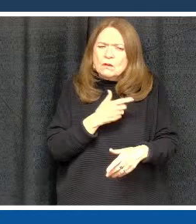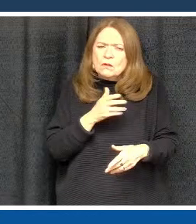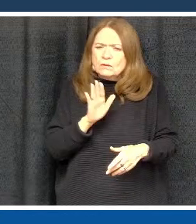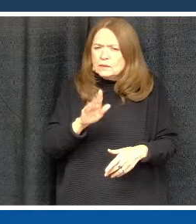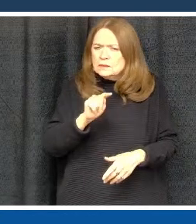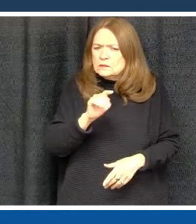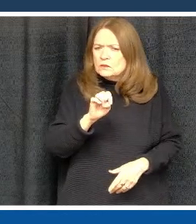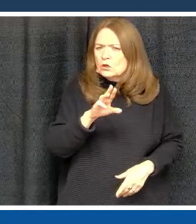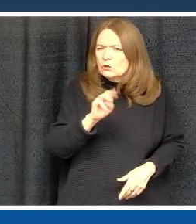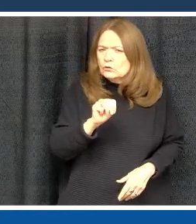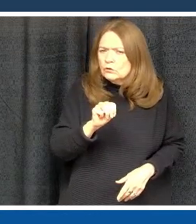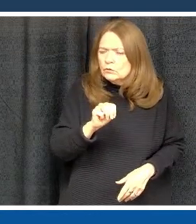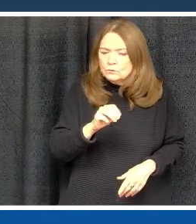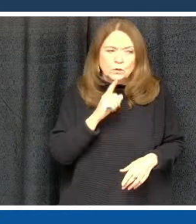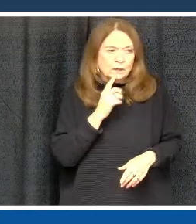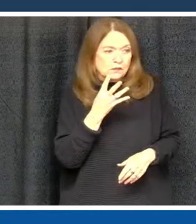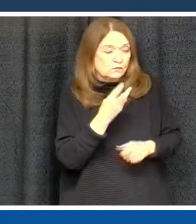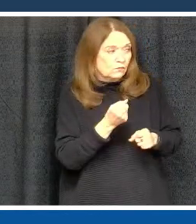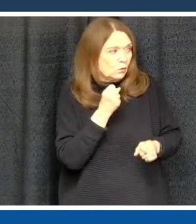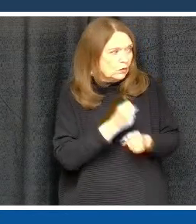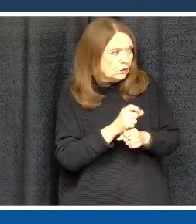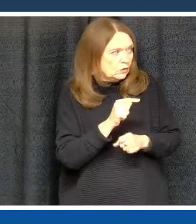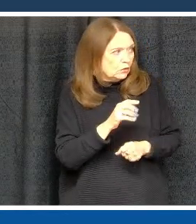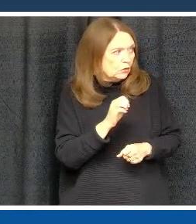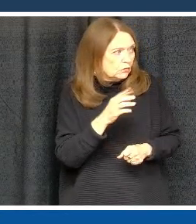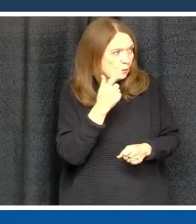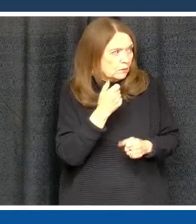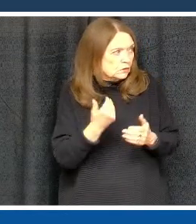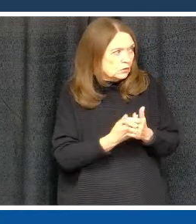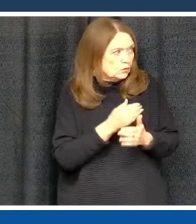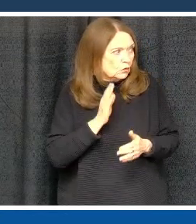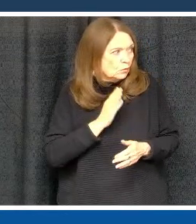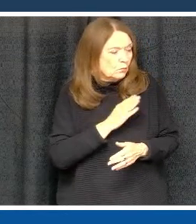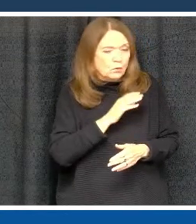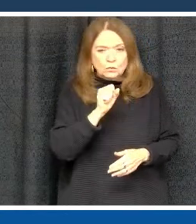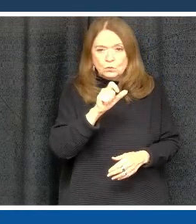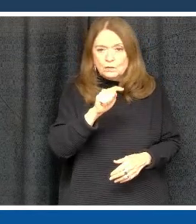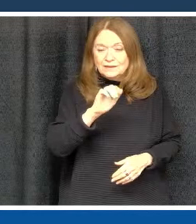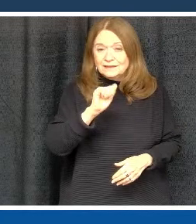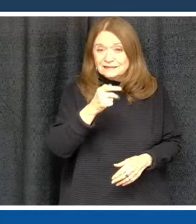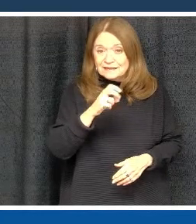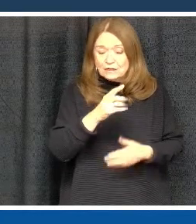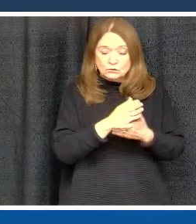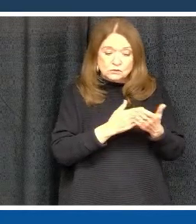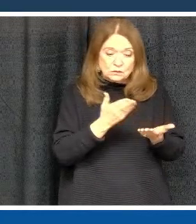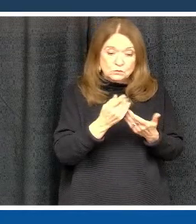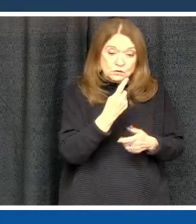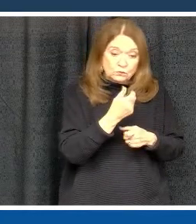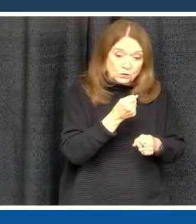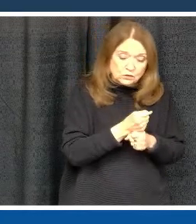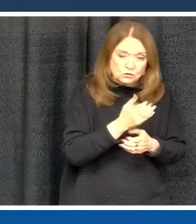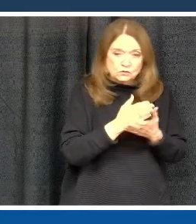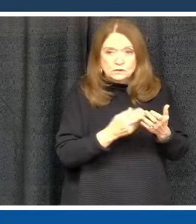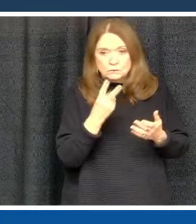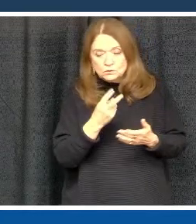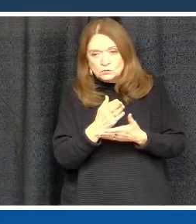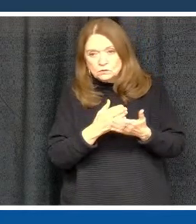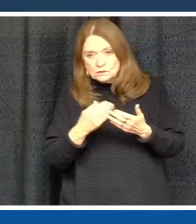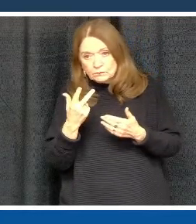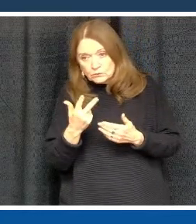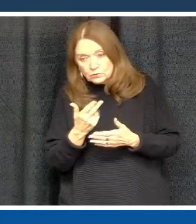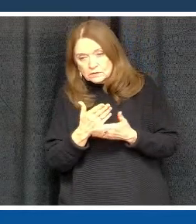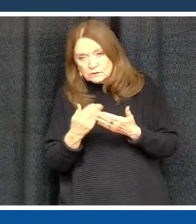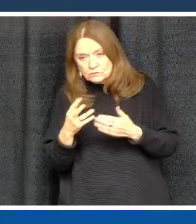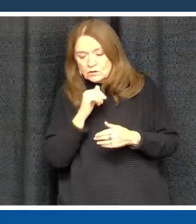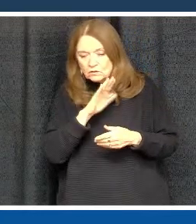on that board? Well, it's a 4-year term, but because it's a new board, we staggered. Some will serve 1 year, Yes. some will serve 2, some will serve 3, so